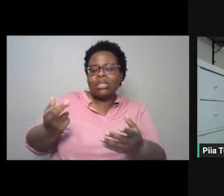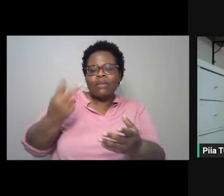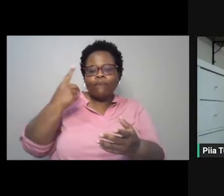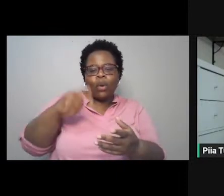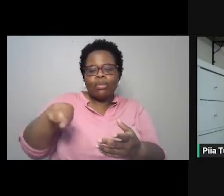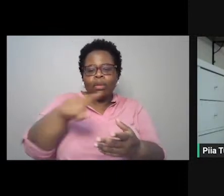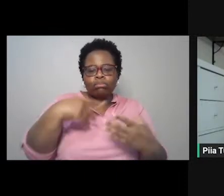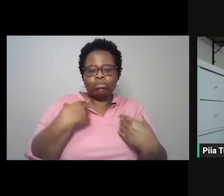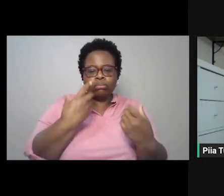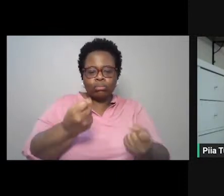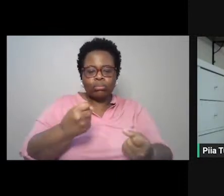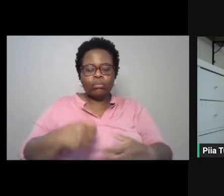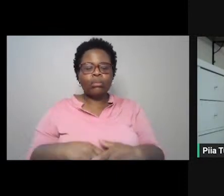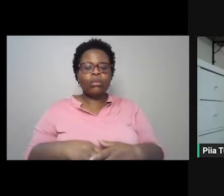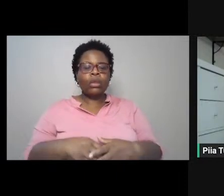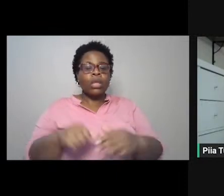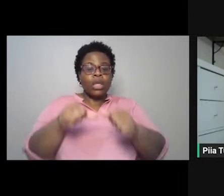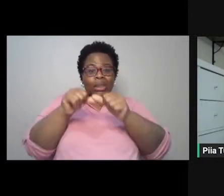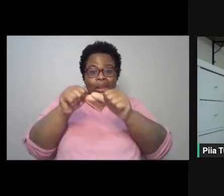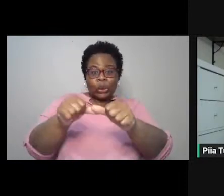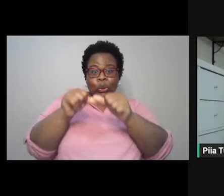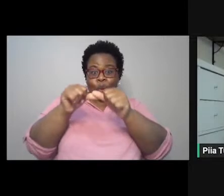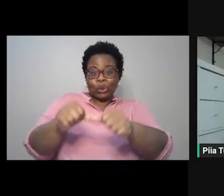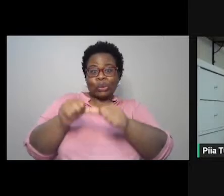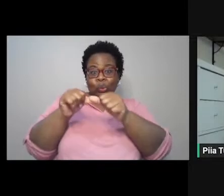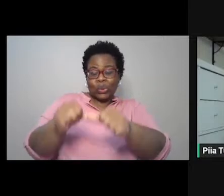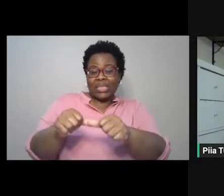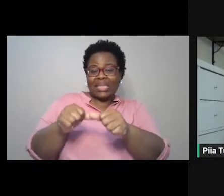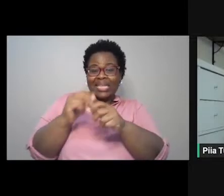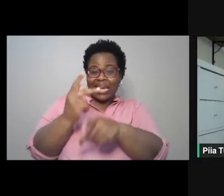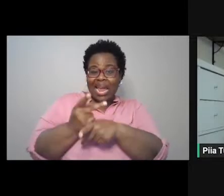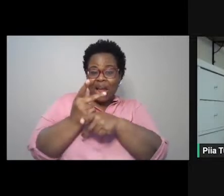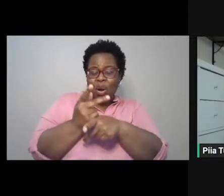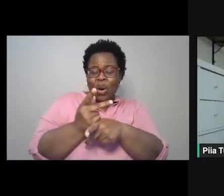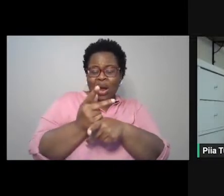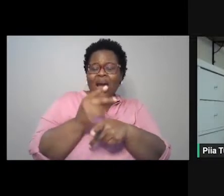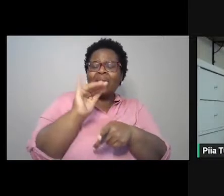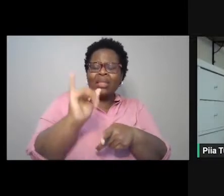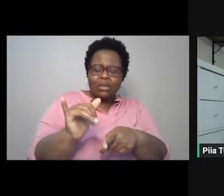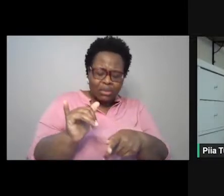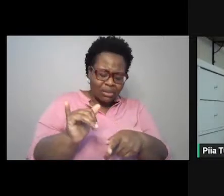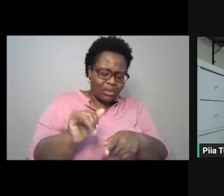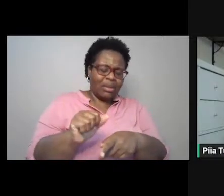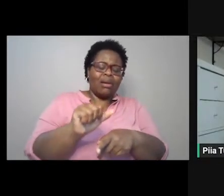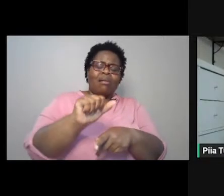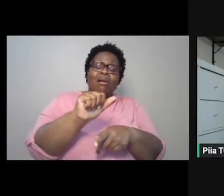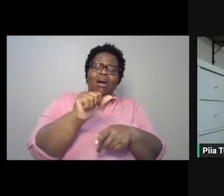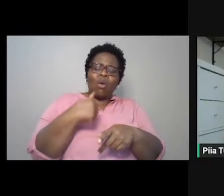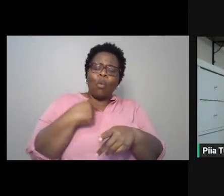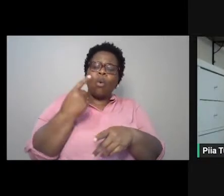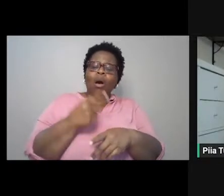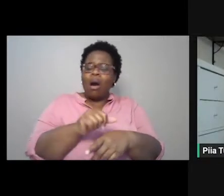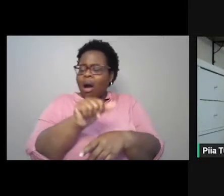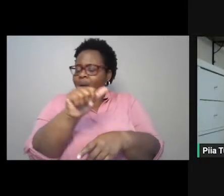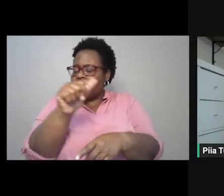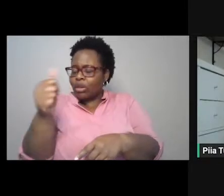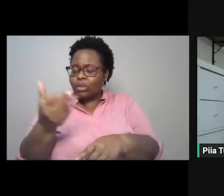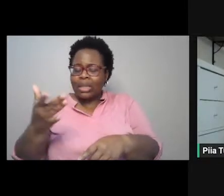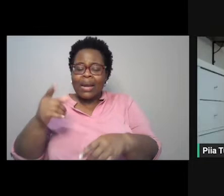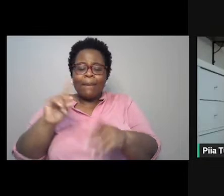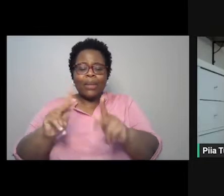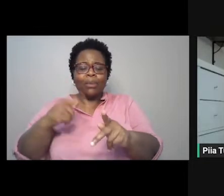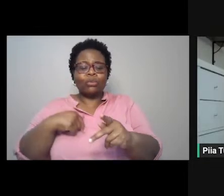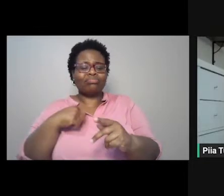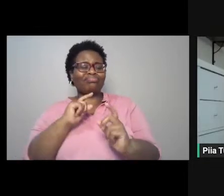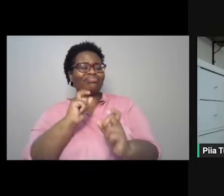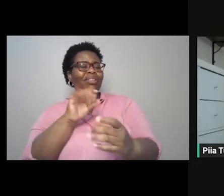resource for them in their recovery. Continuity of care, That's another thing that people are giving